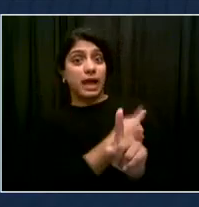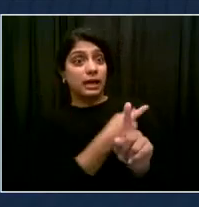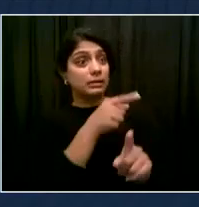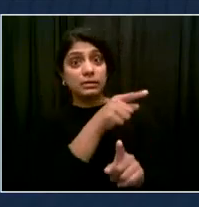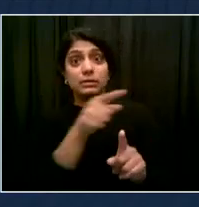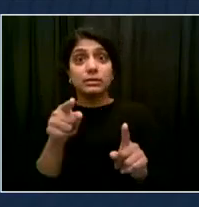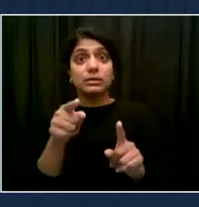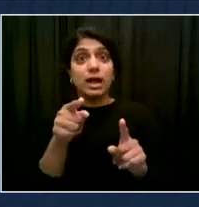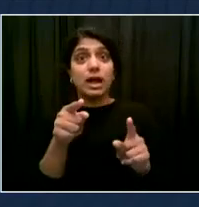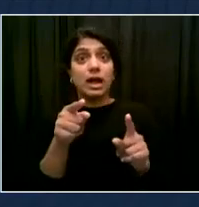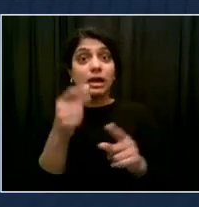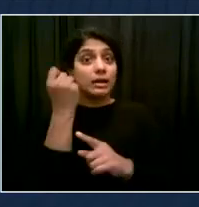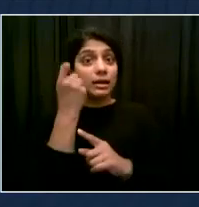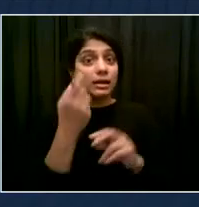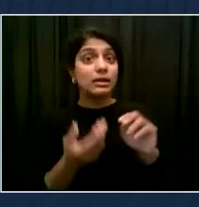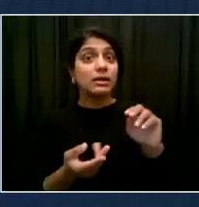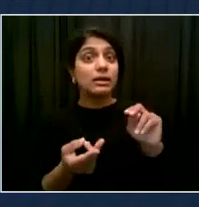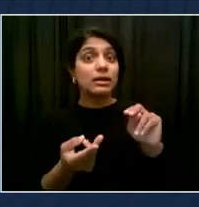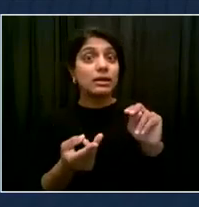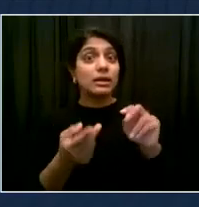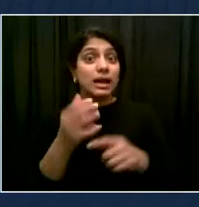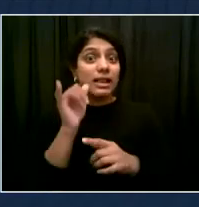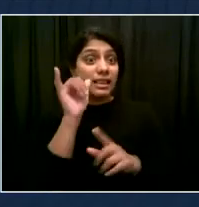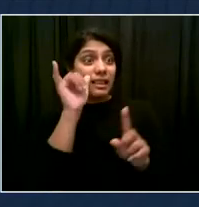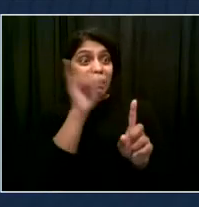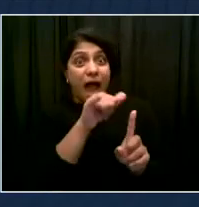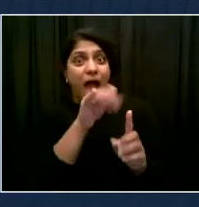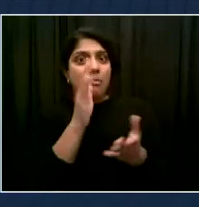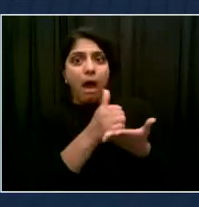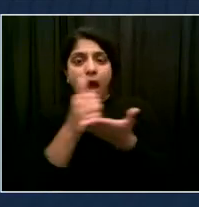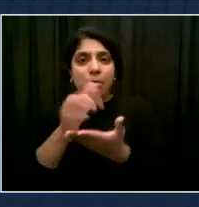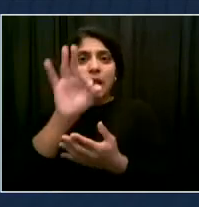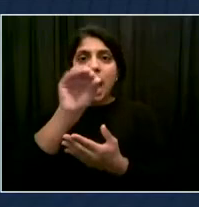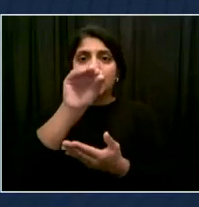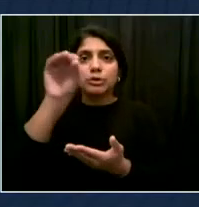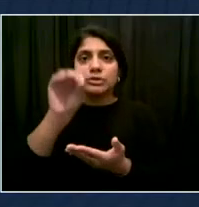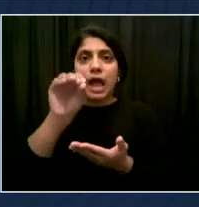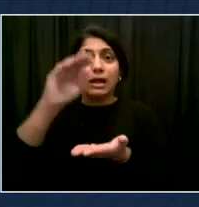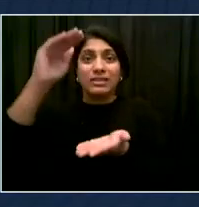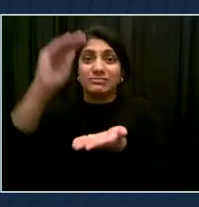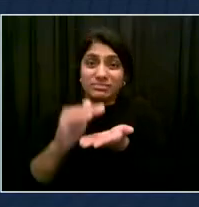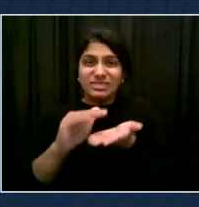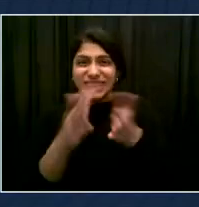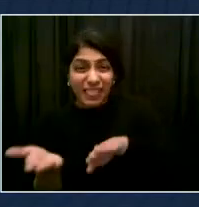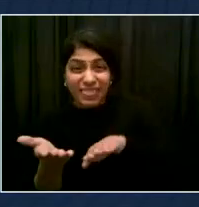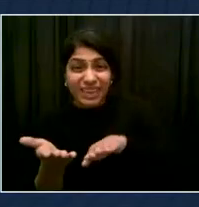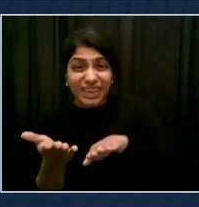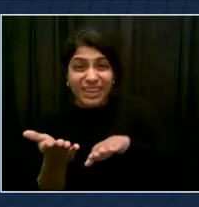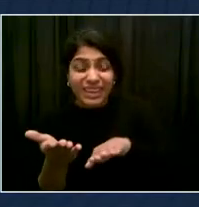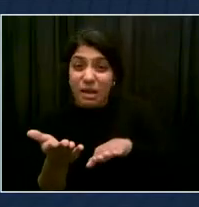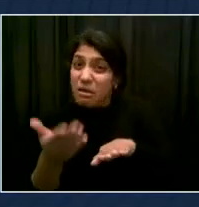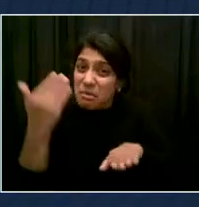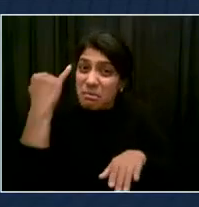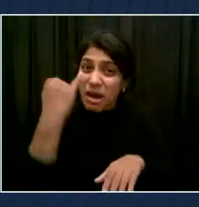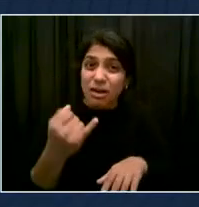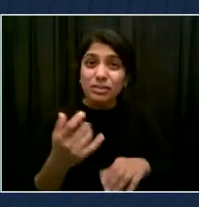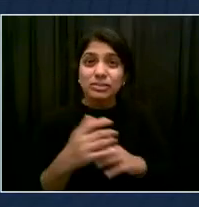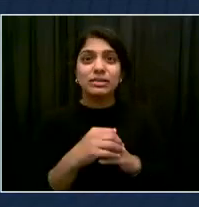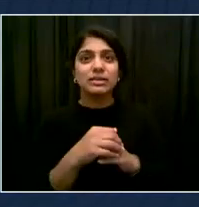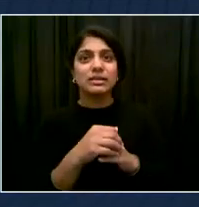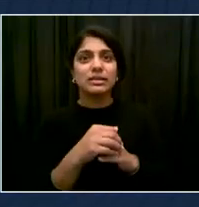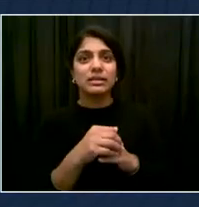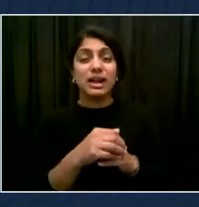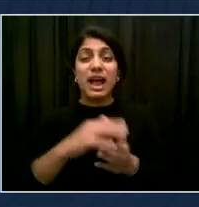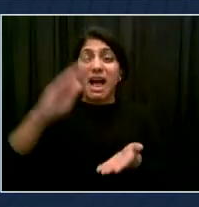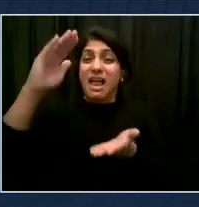large study with reduction in hospitalizations or death in people over age 40 from the largest health